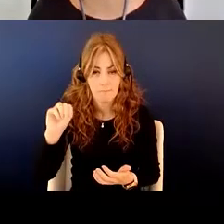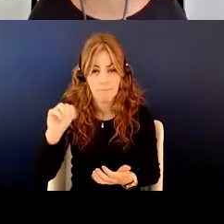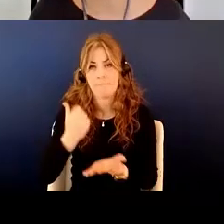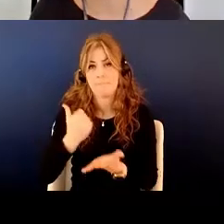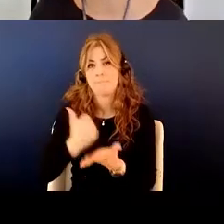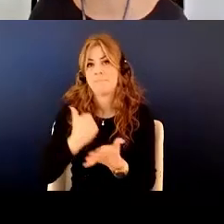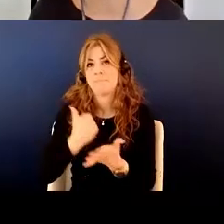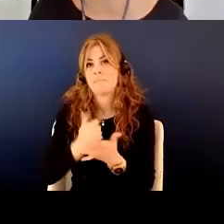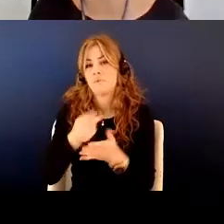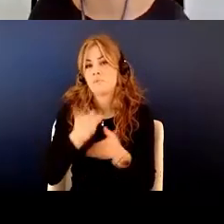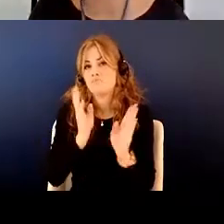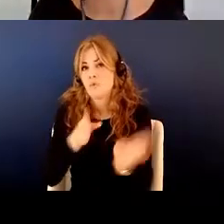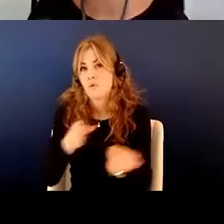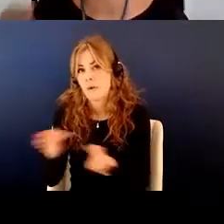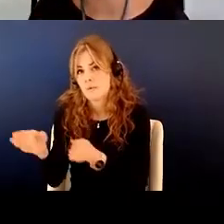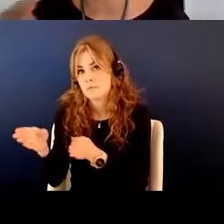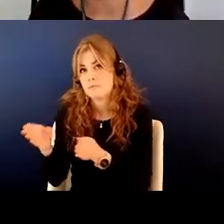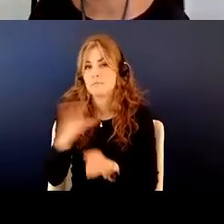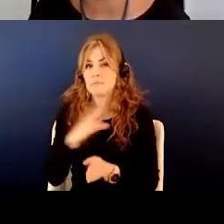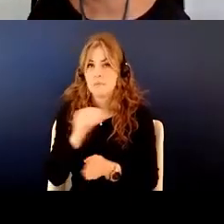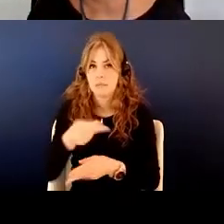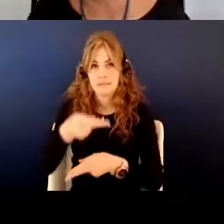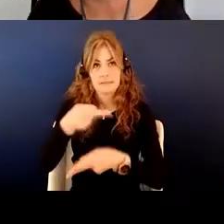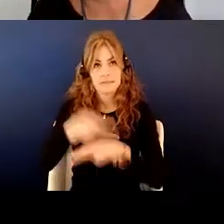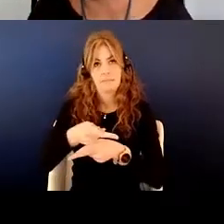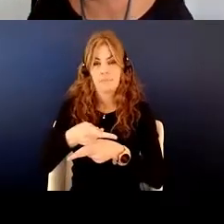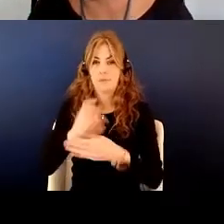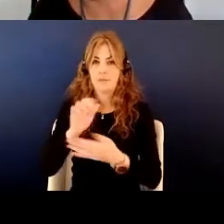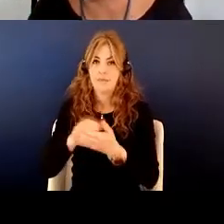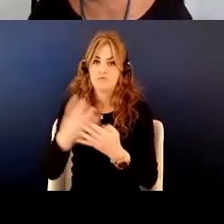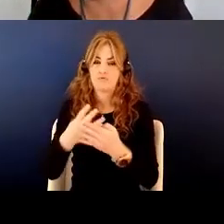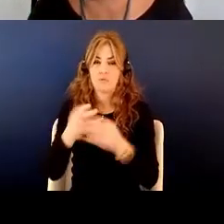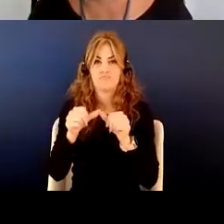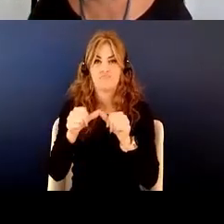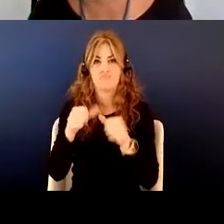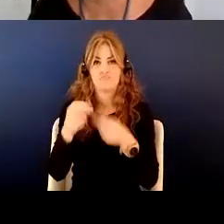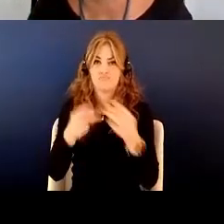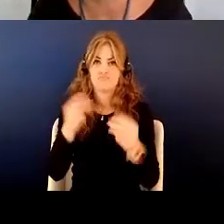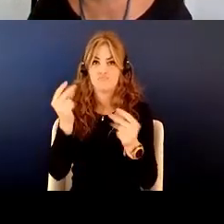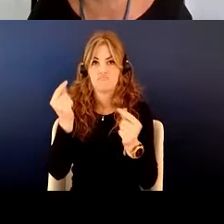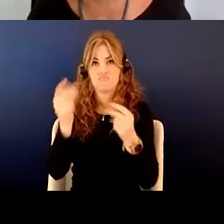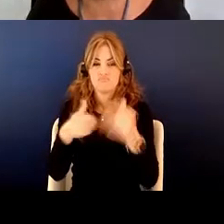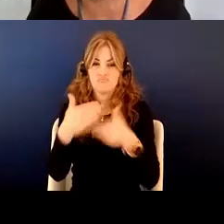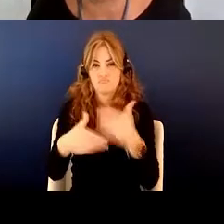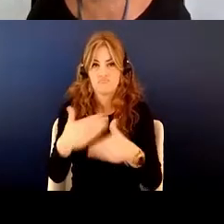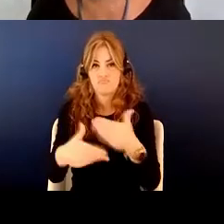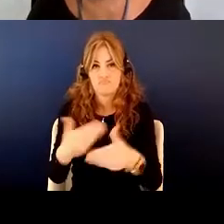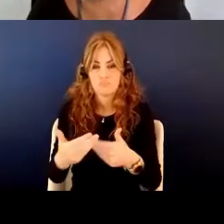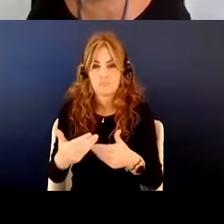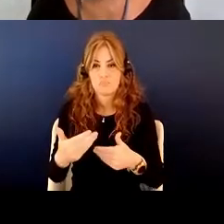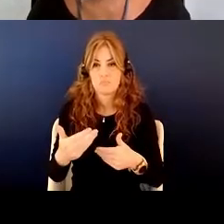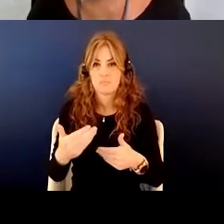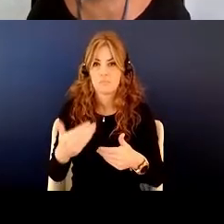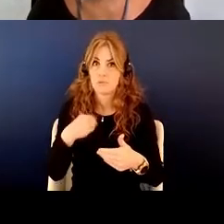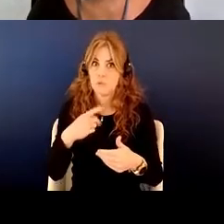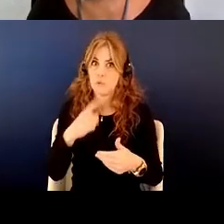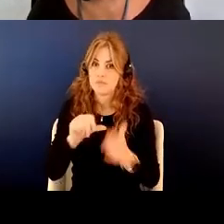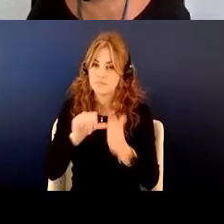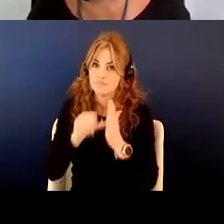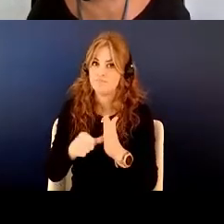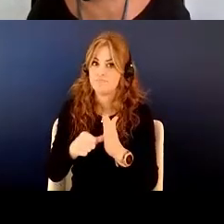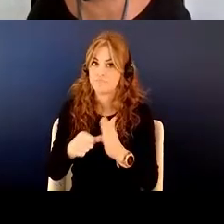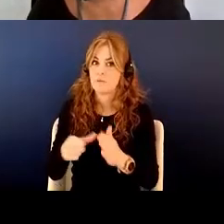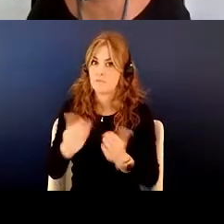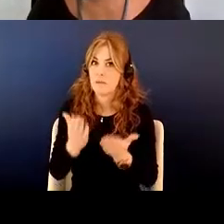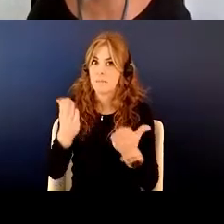to organize and also keep the screening going a little bit faster. So we highly recommend the use of